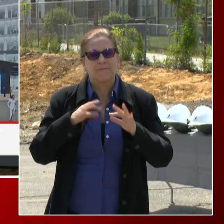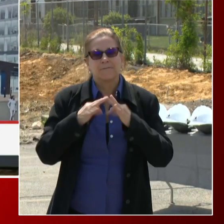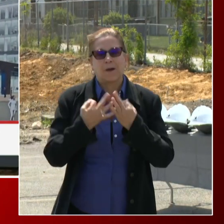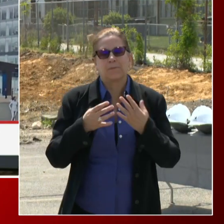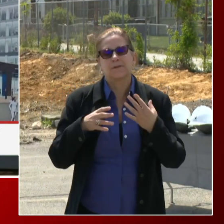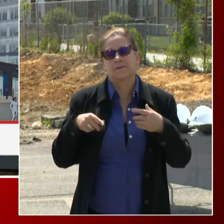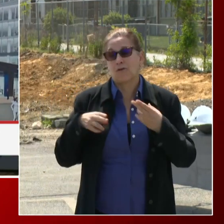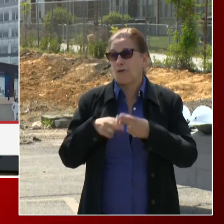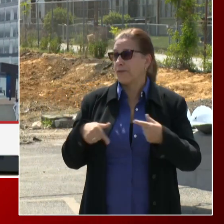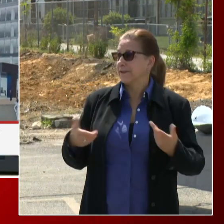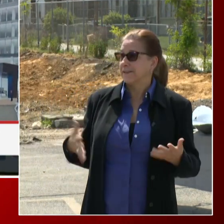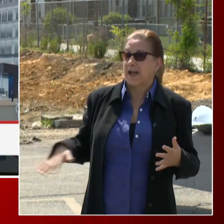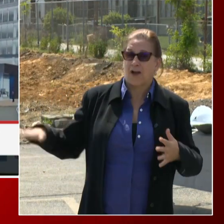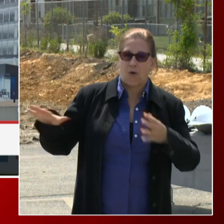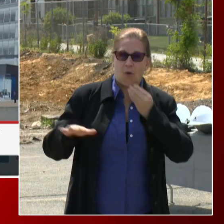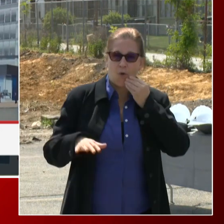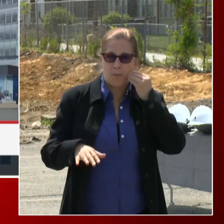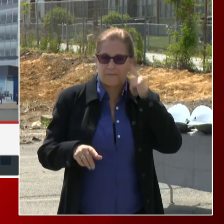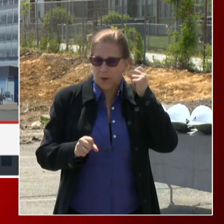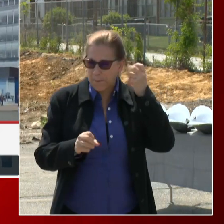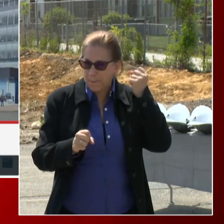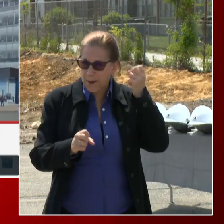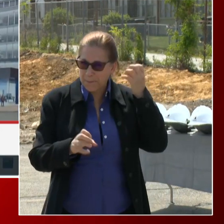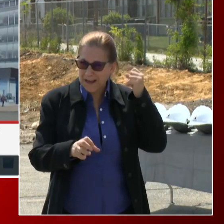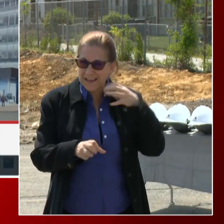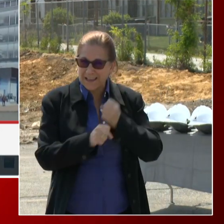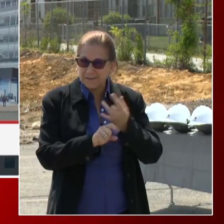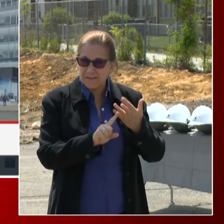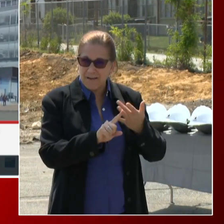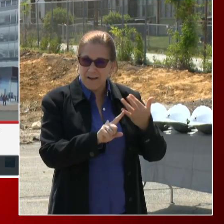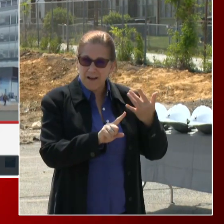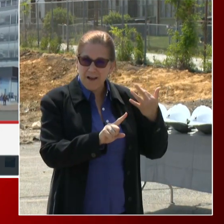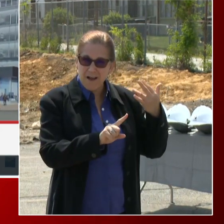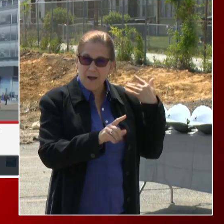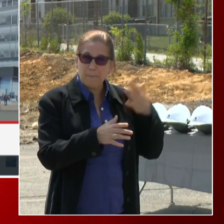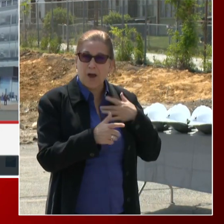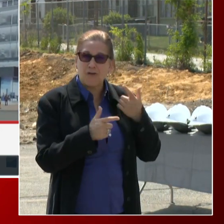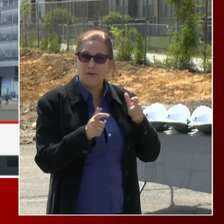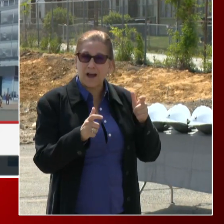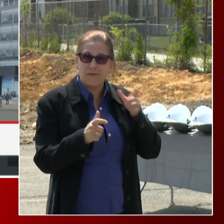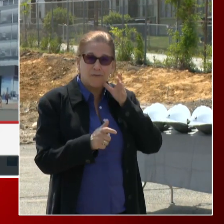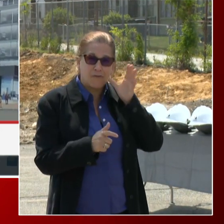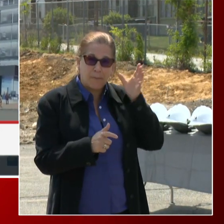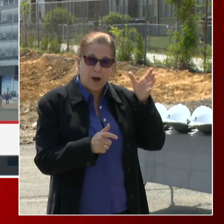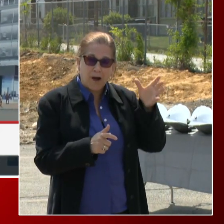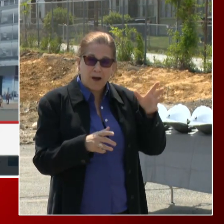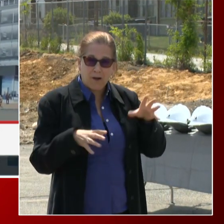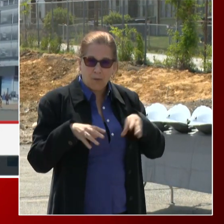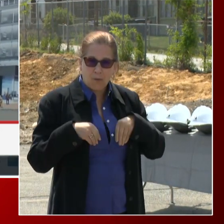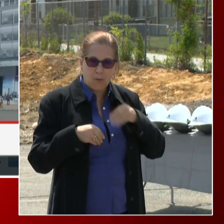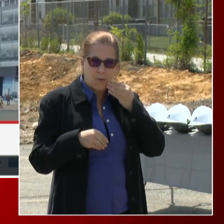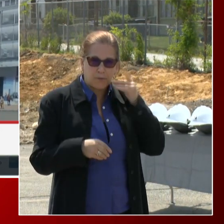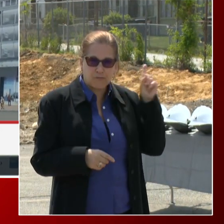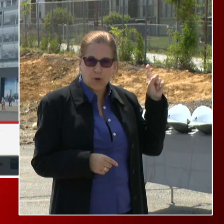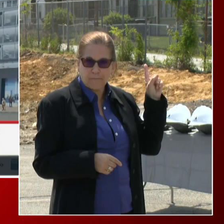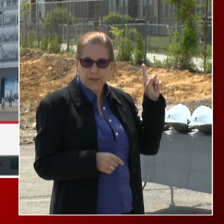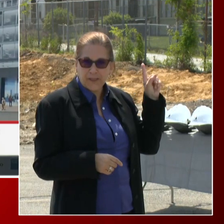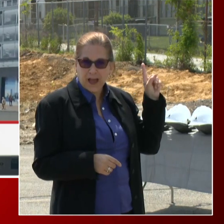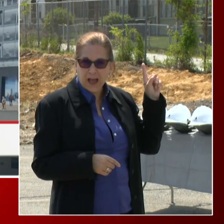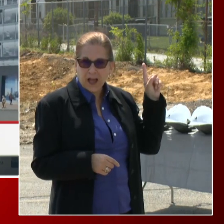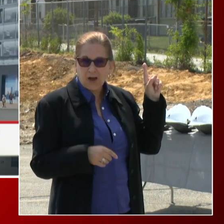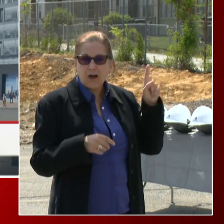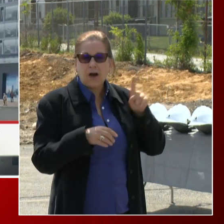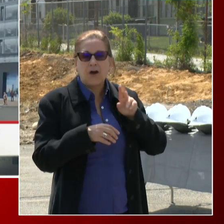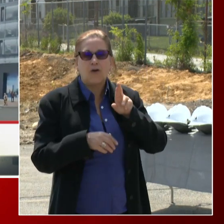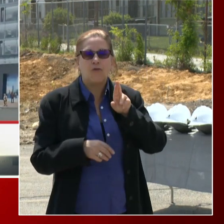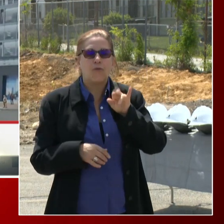years, dating back to my great-grandmother who owned a home just on the other side here of the Whitlock Bridge over in River Terrace. I'm excited about